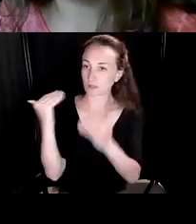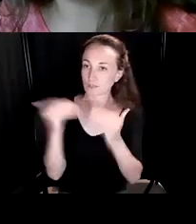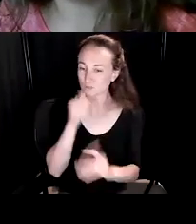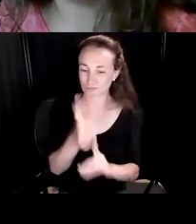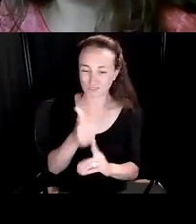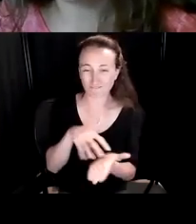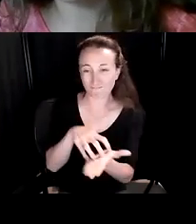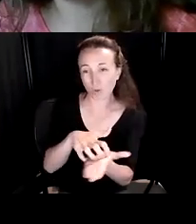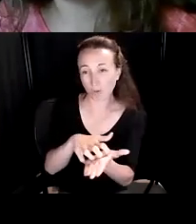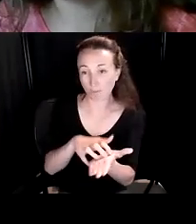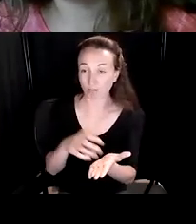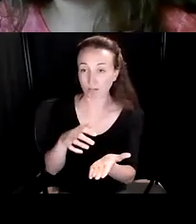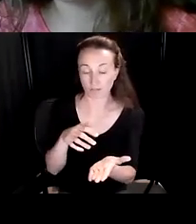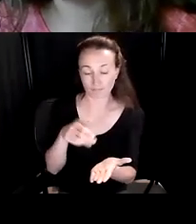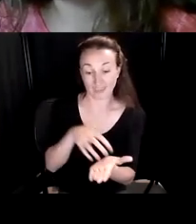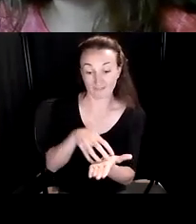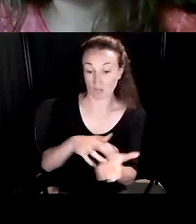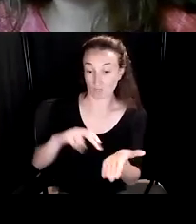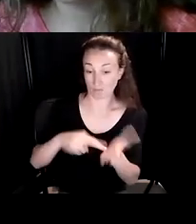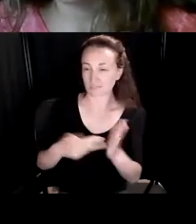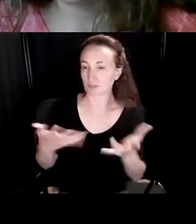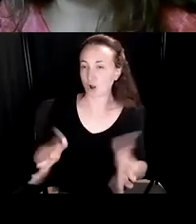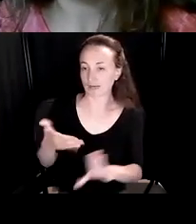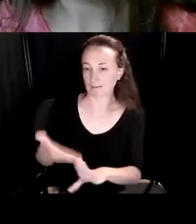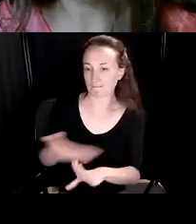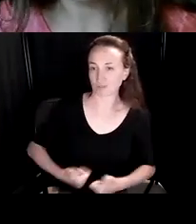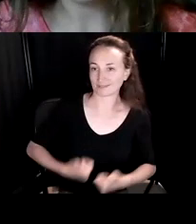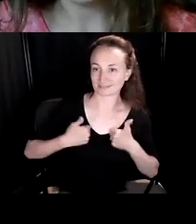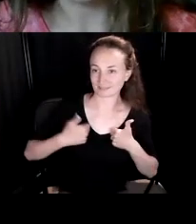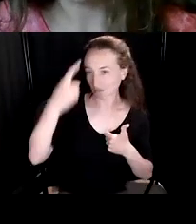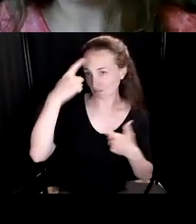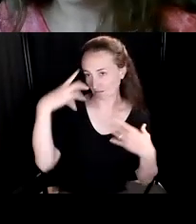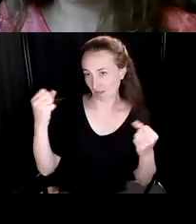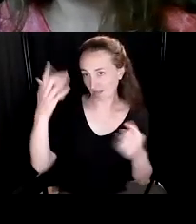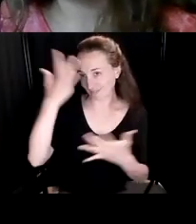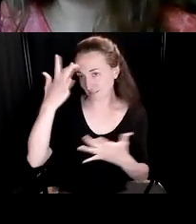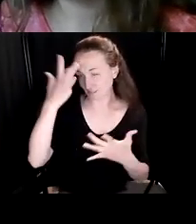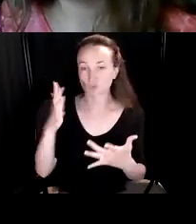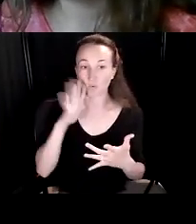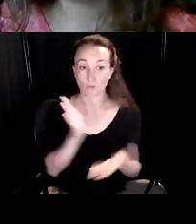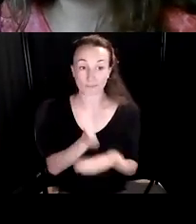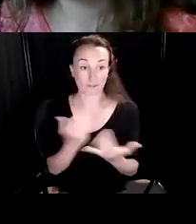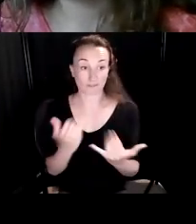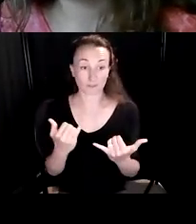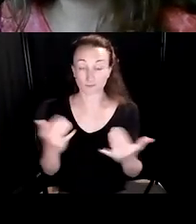young adults who already had pre-existing mental health conditions. So I'll leave it there. Thank you.